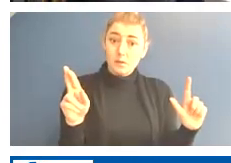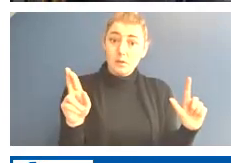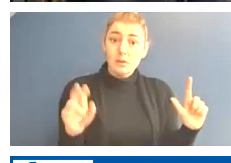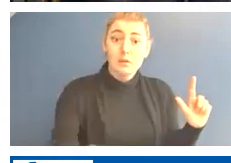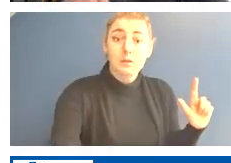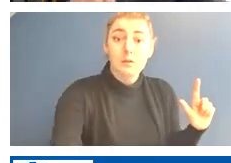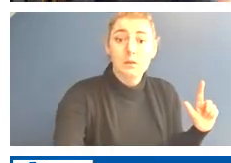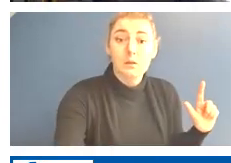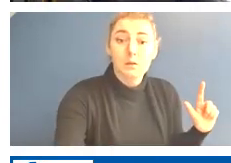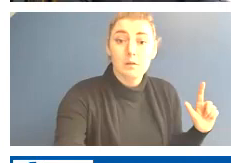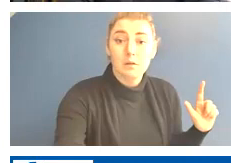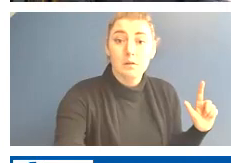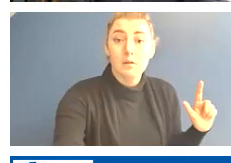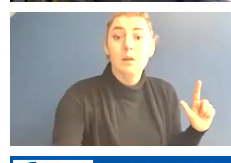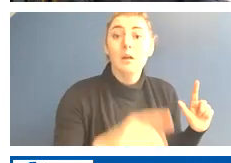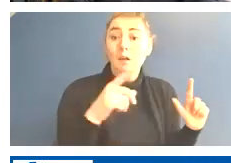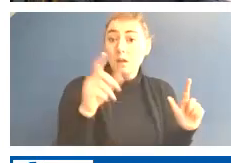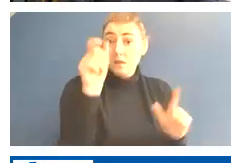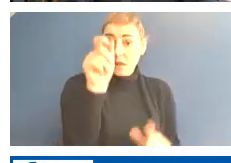Therefore, this